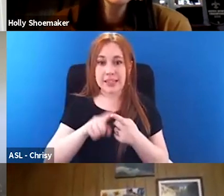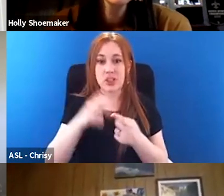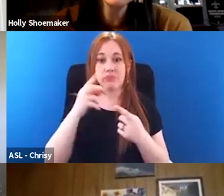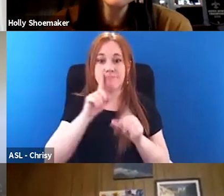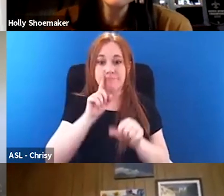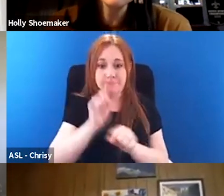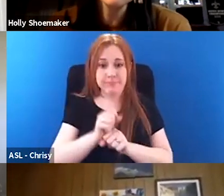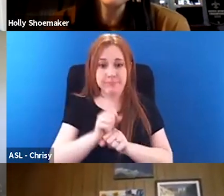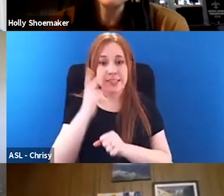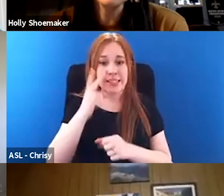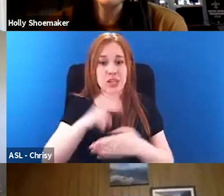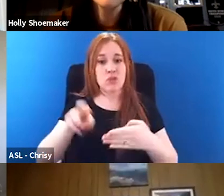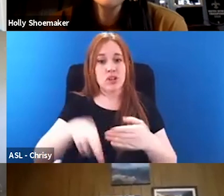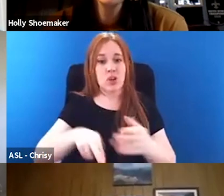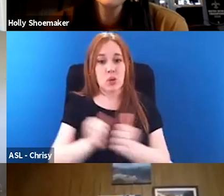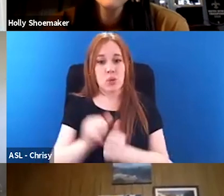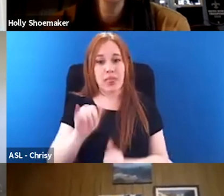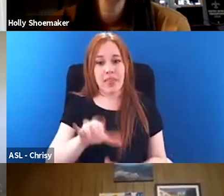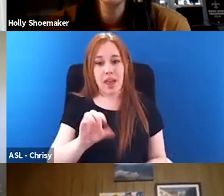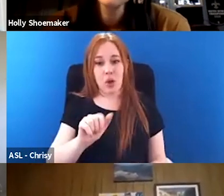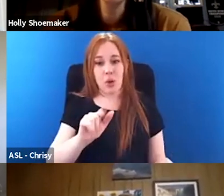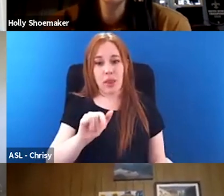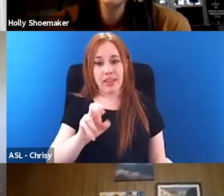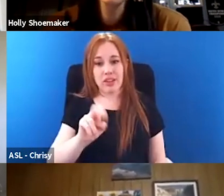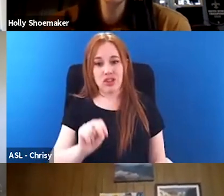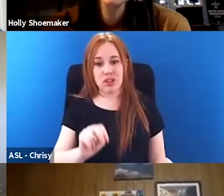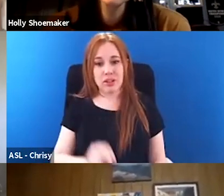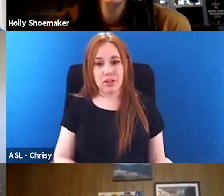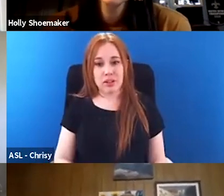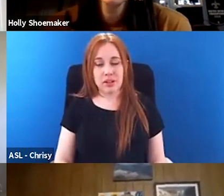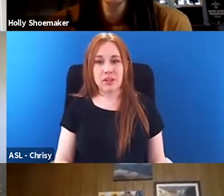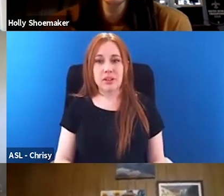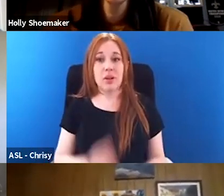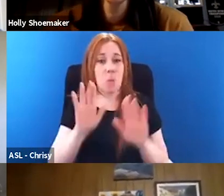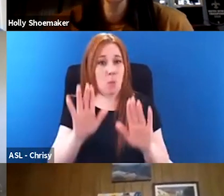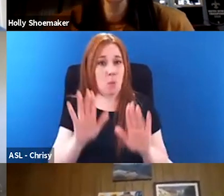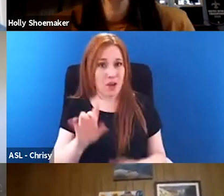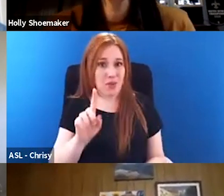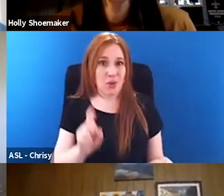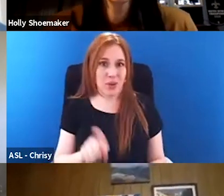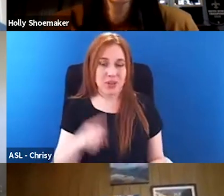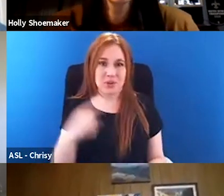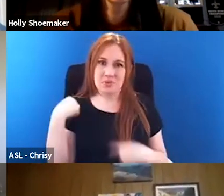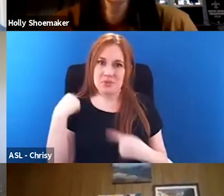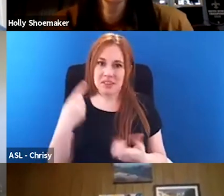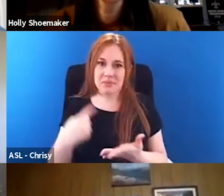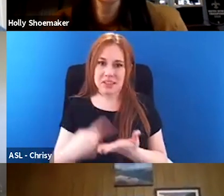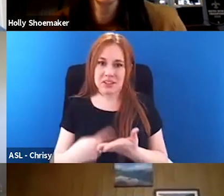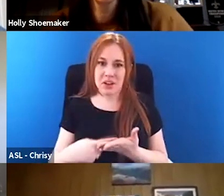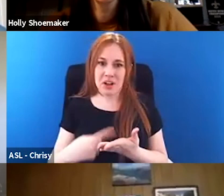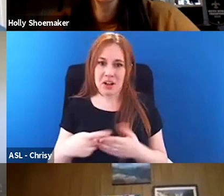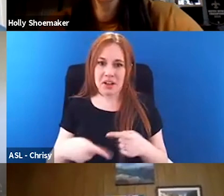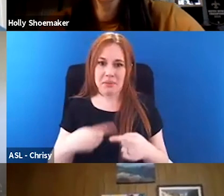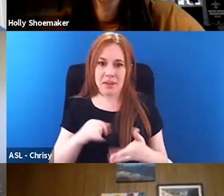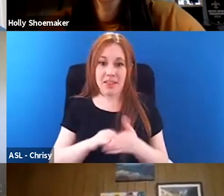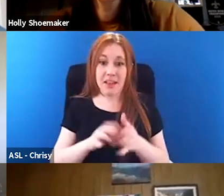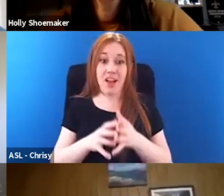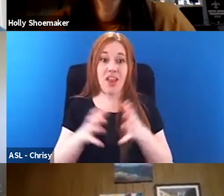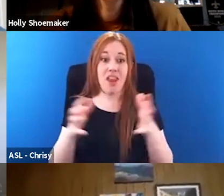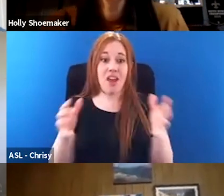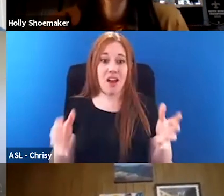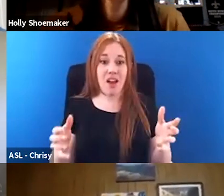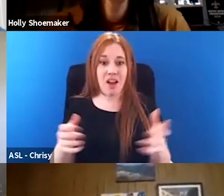this coalition? So fantastic question. It's one we've talked about a lot, and